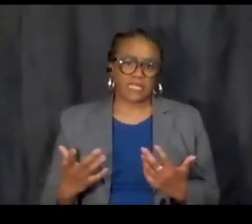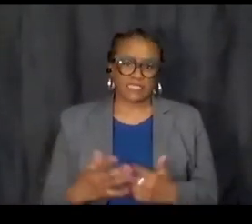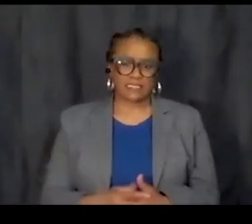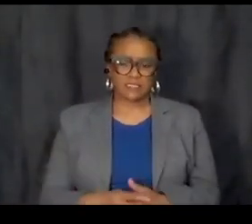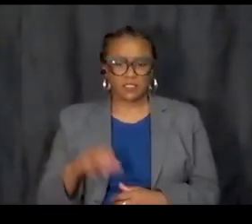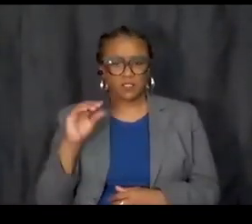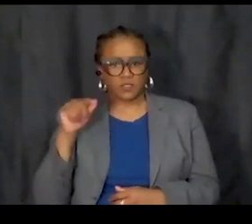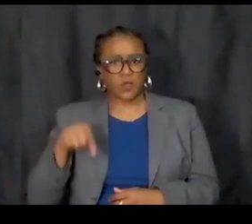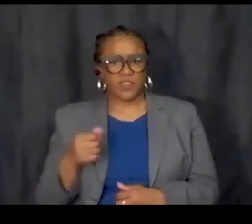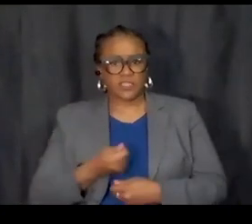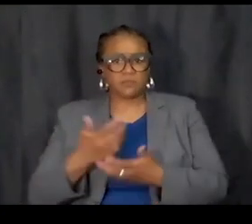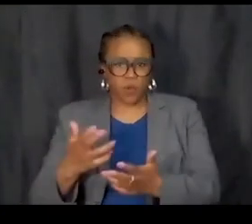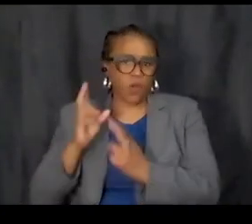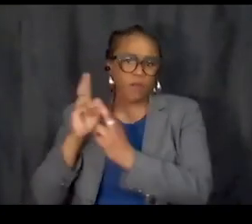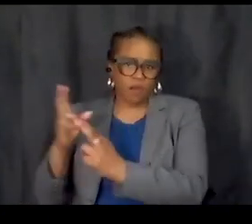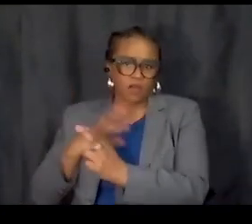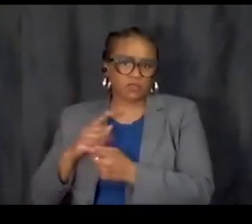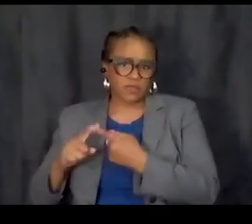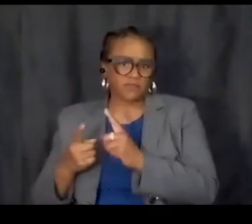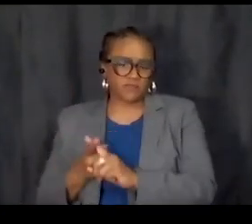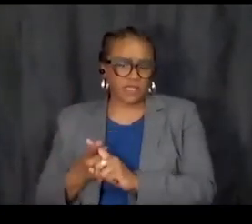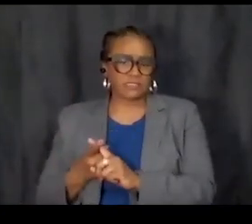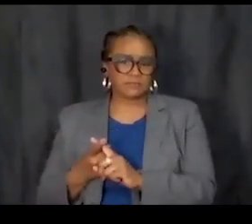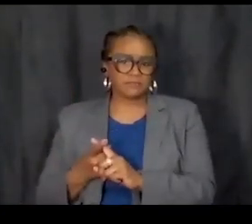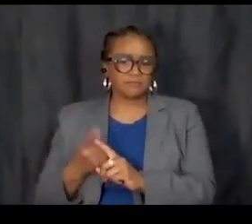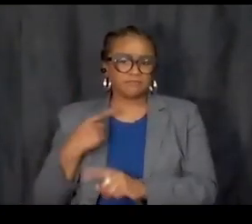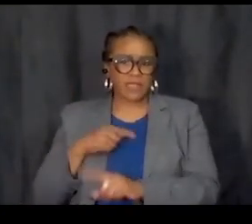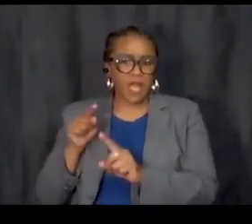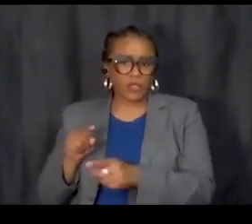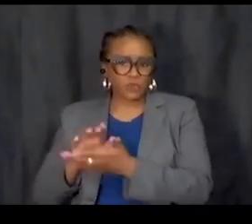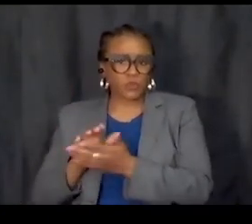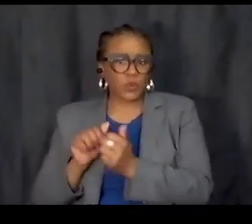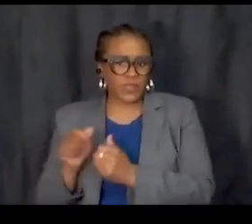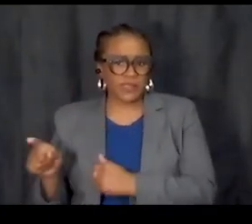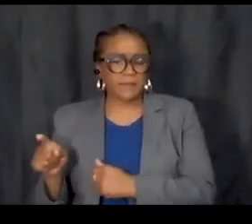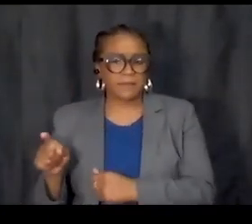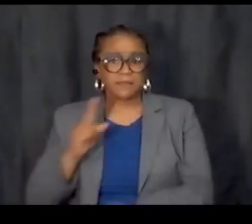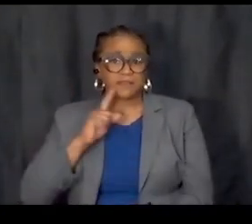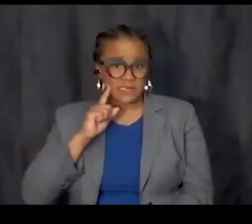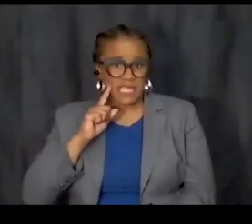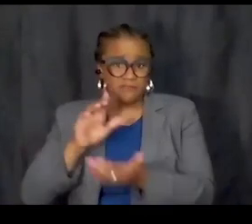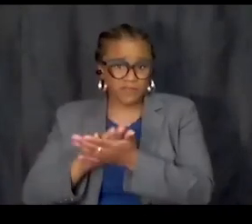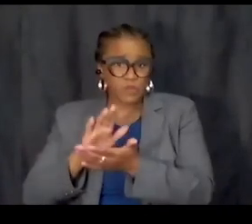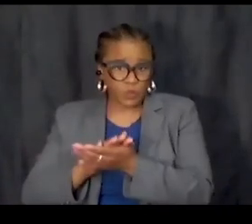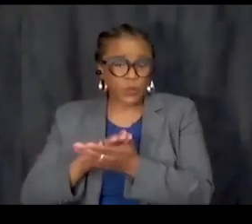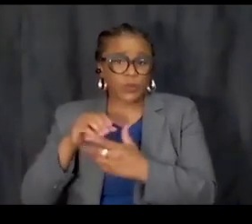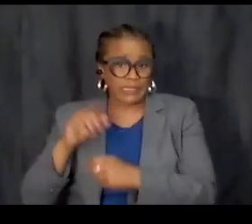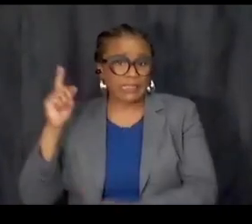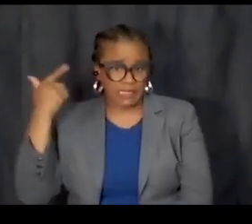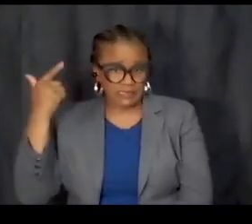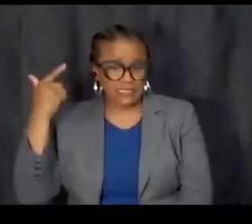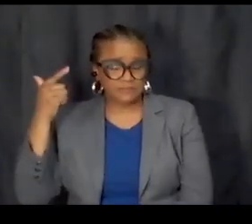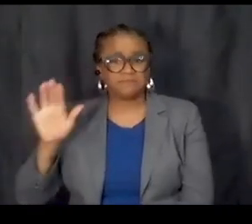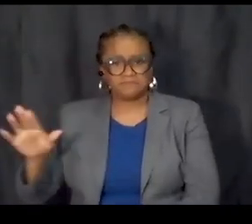So this poem honors a friend of mine I went to school with. I went to a deaf school in London, and